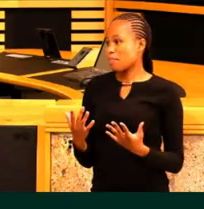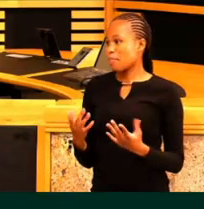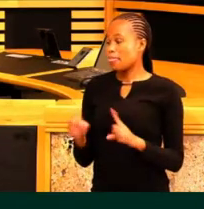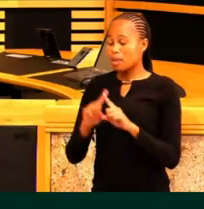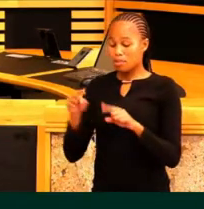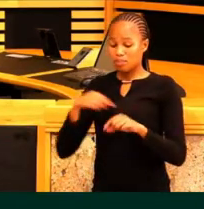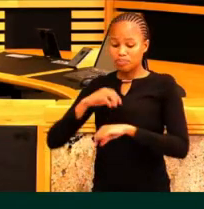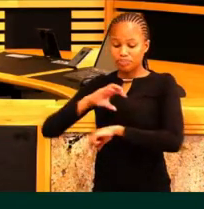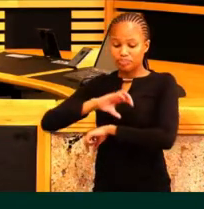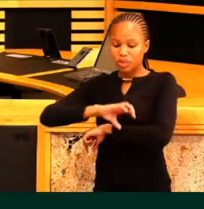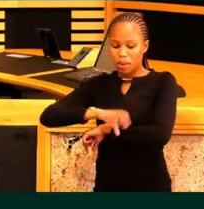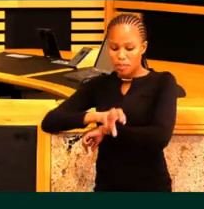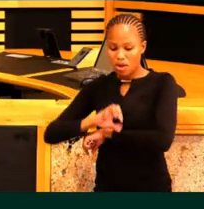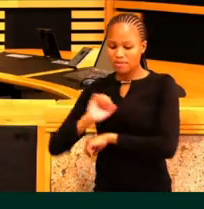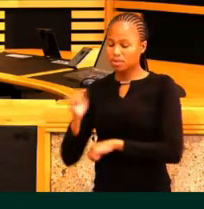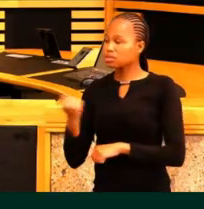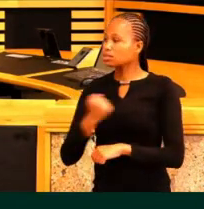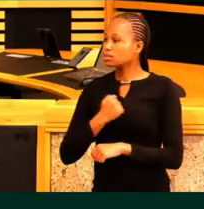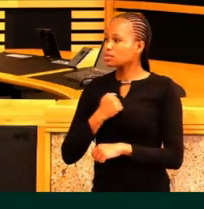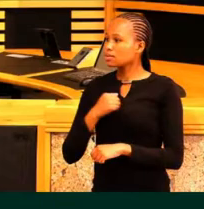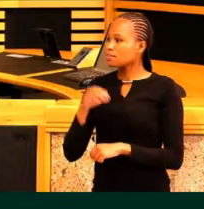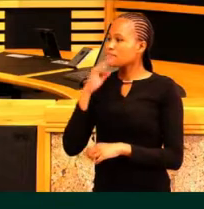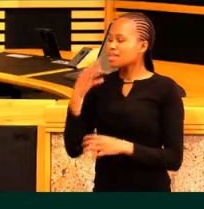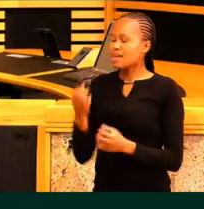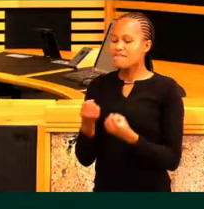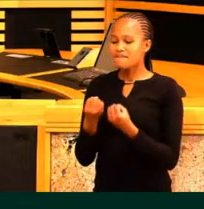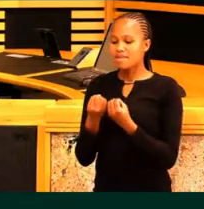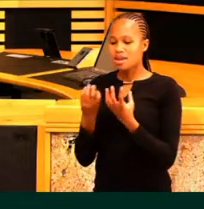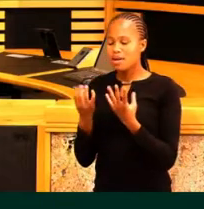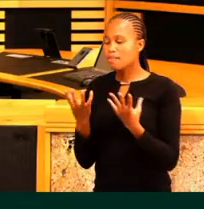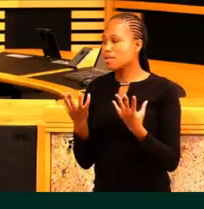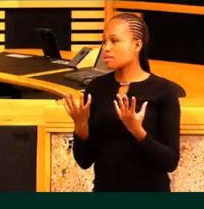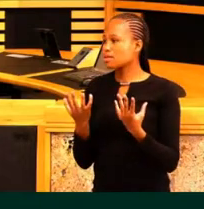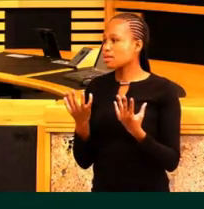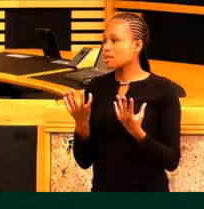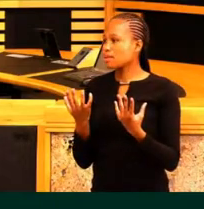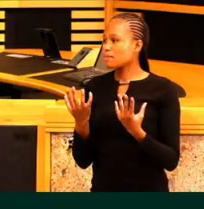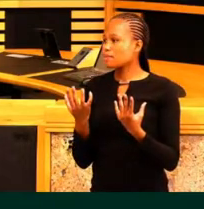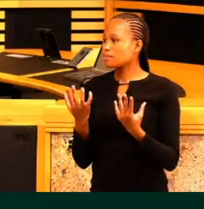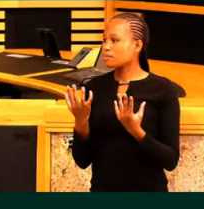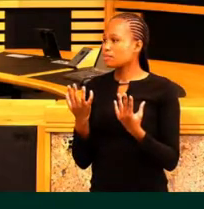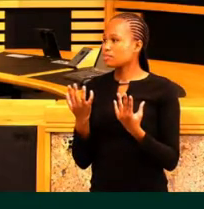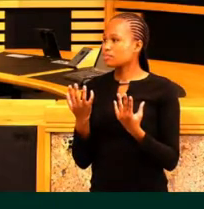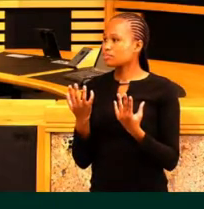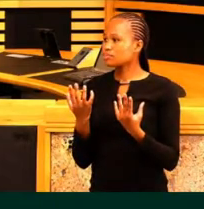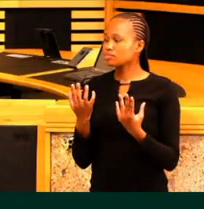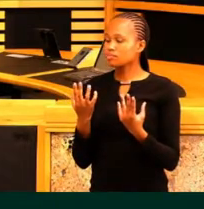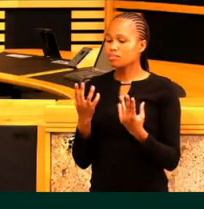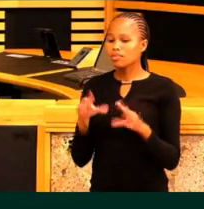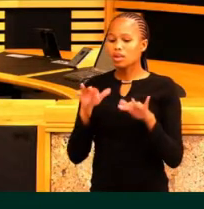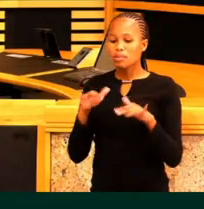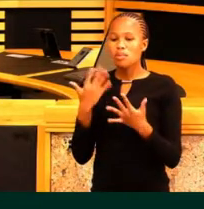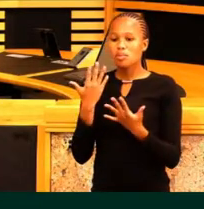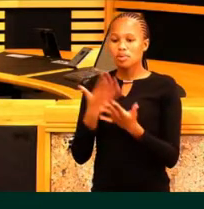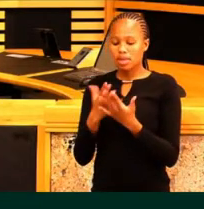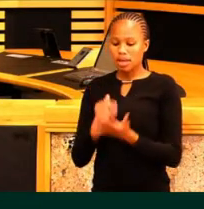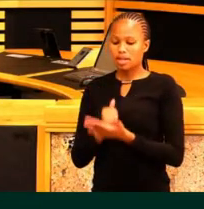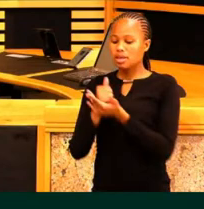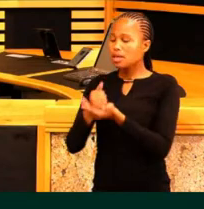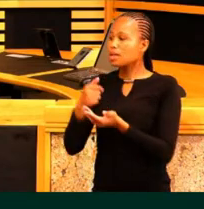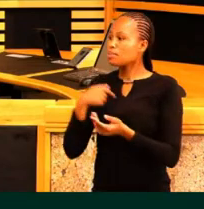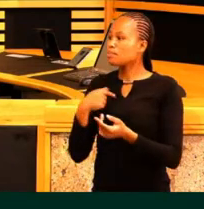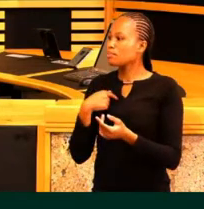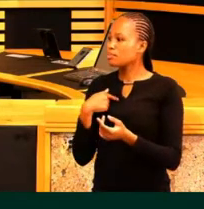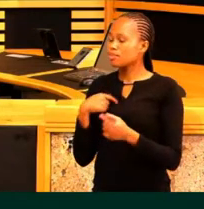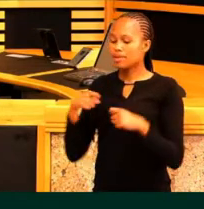province that is endowed with the number of uh Niche that can be able to help us to diversify the